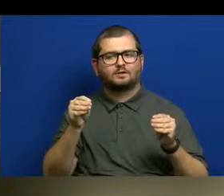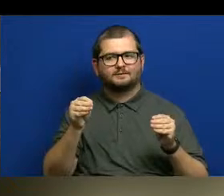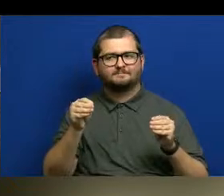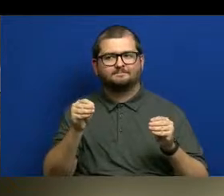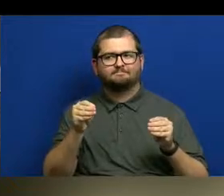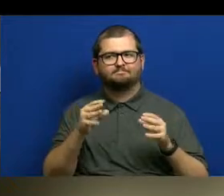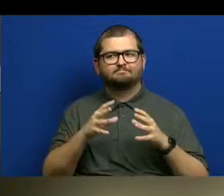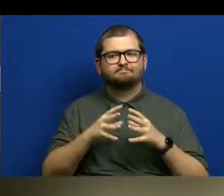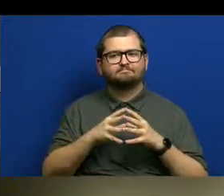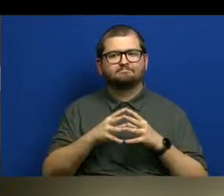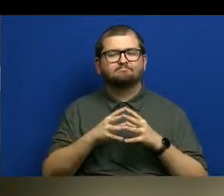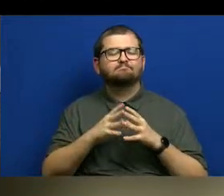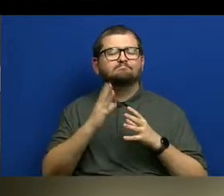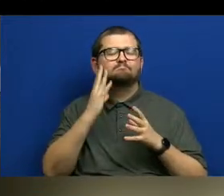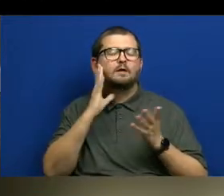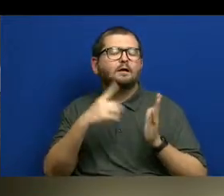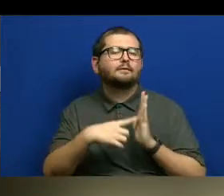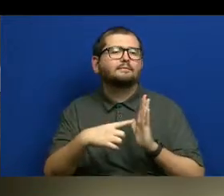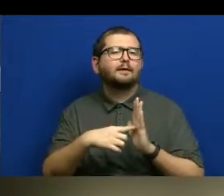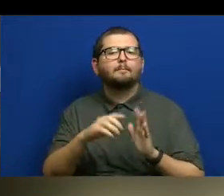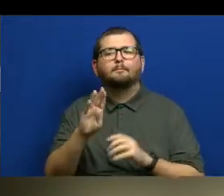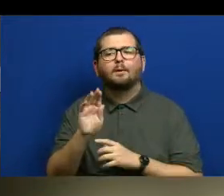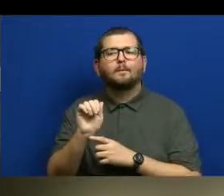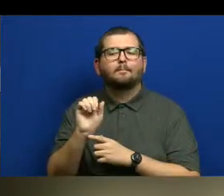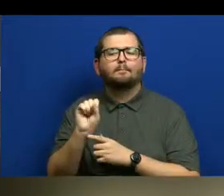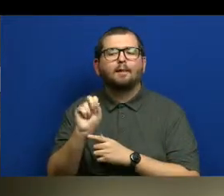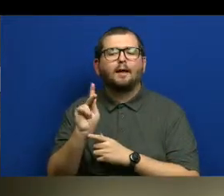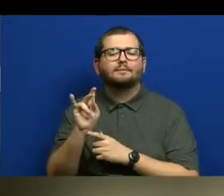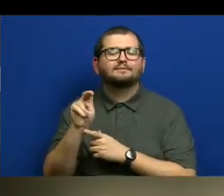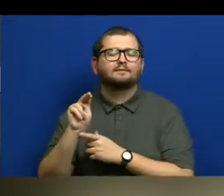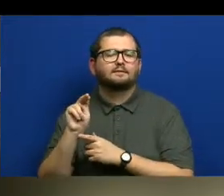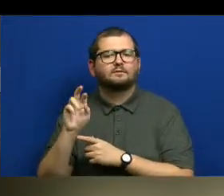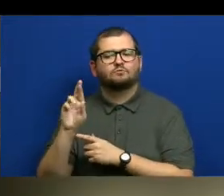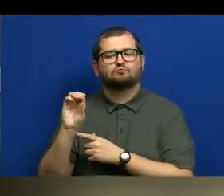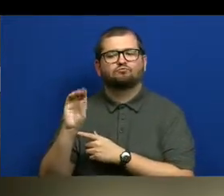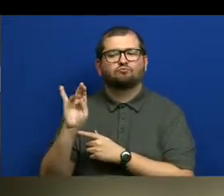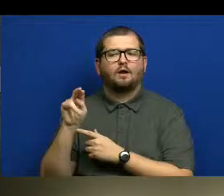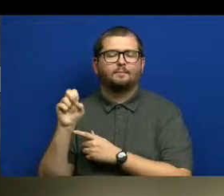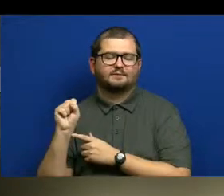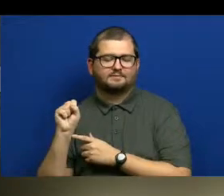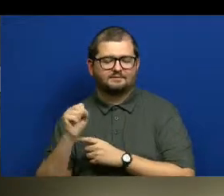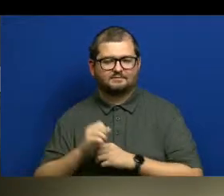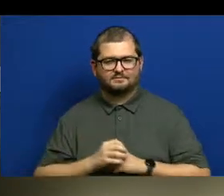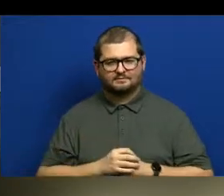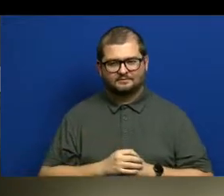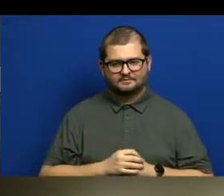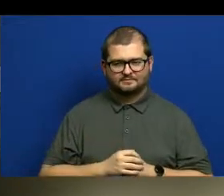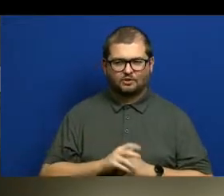Let's say I'm at Baskin Robbins or 31 Flavors.